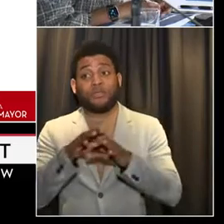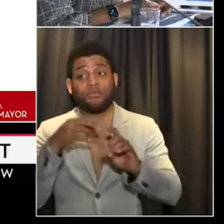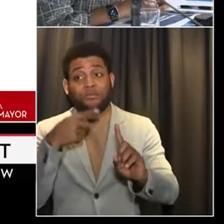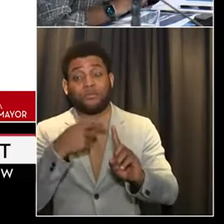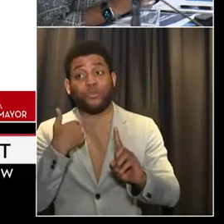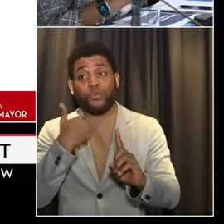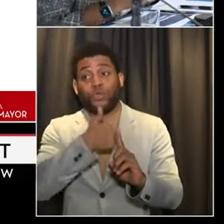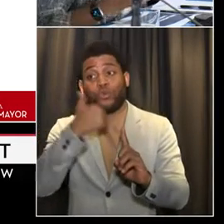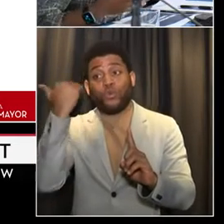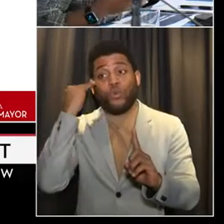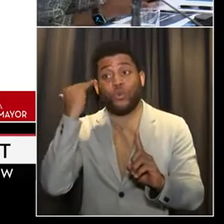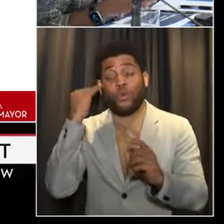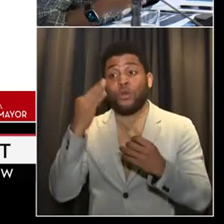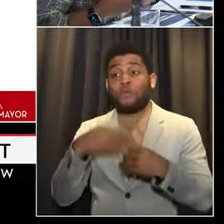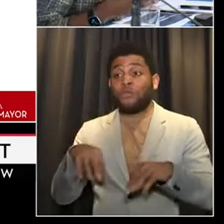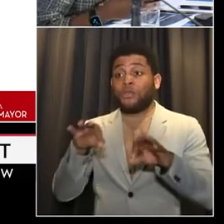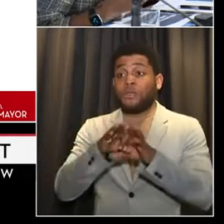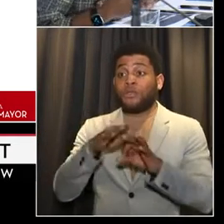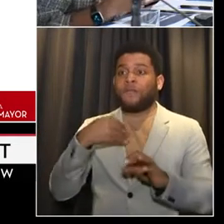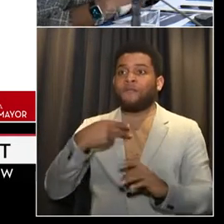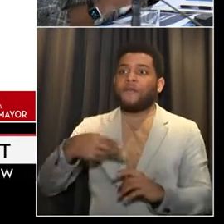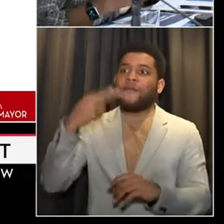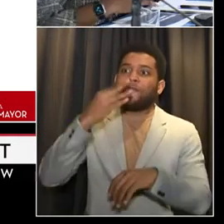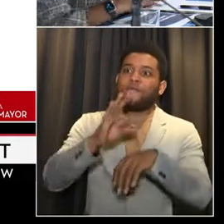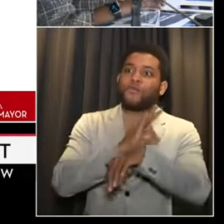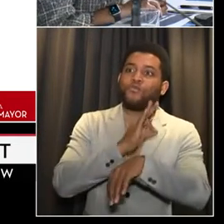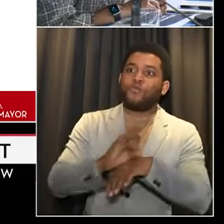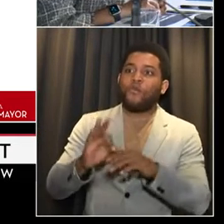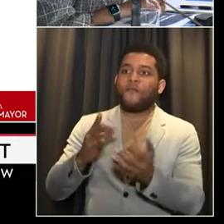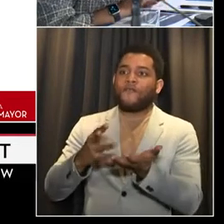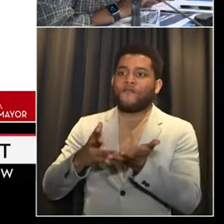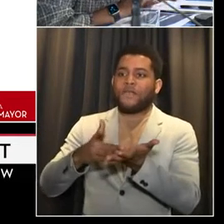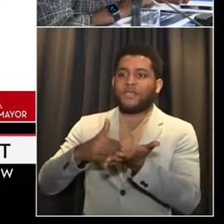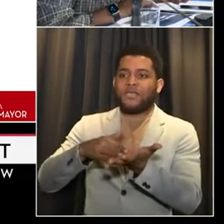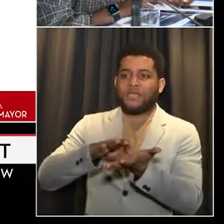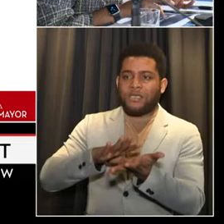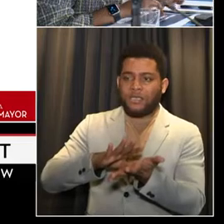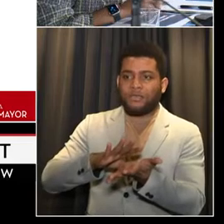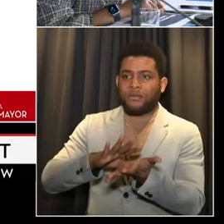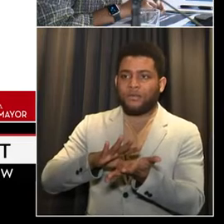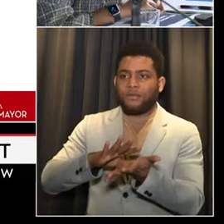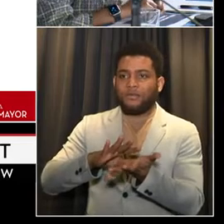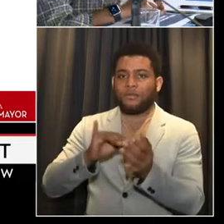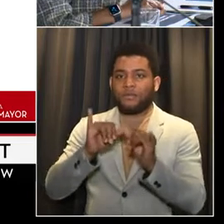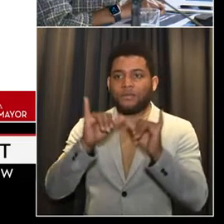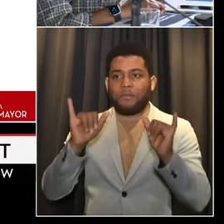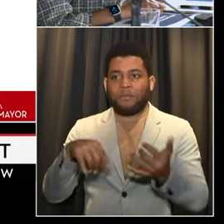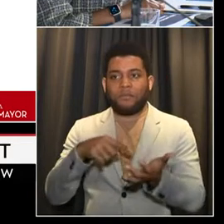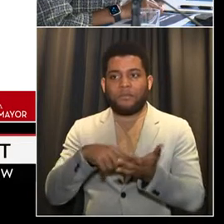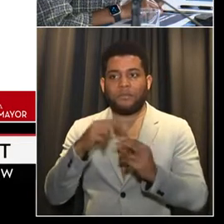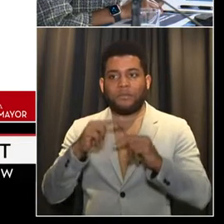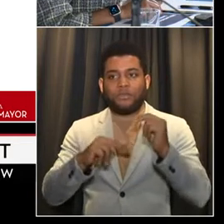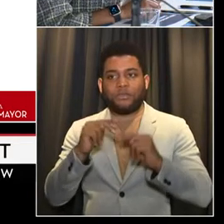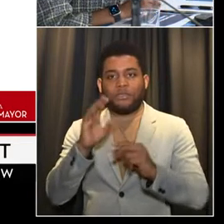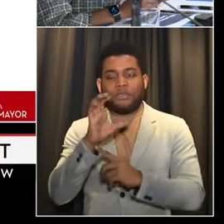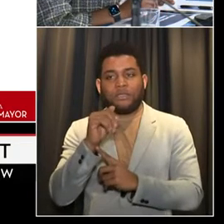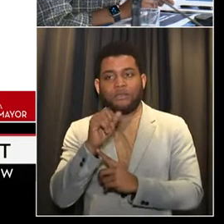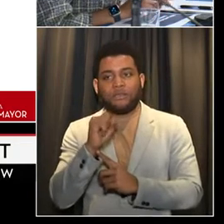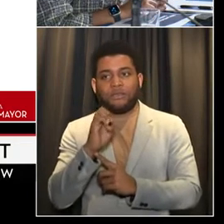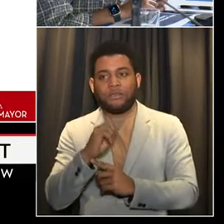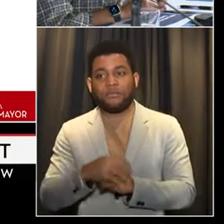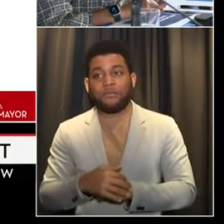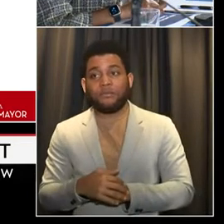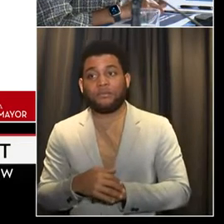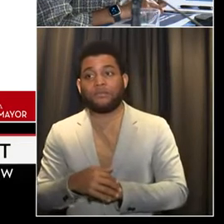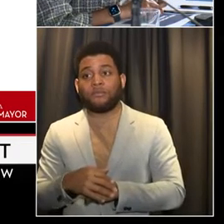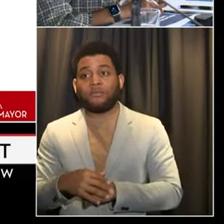have a highly functioning forensic system to allow us to move to case closures and build good cases. So we are